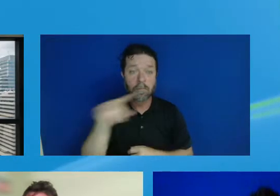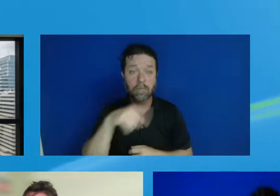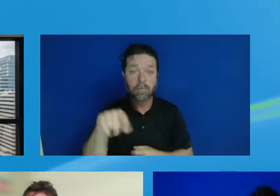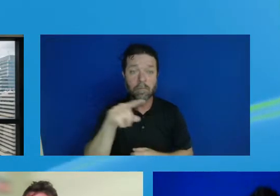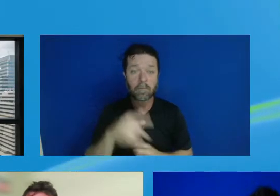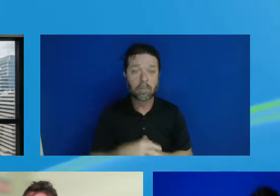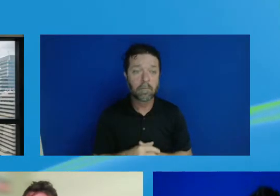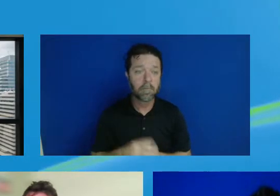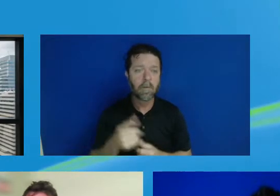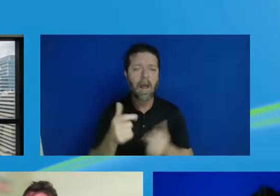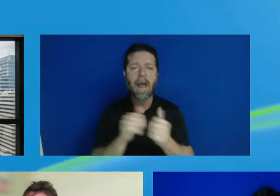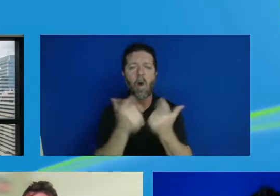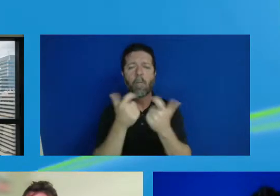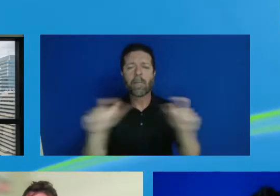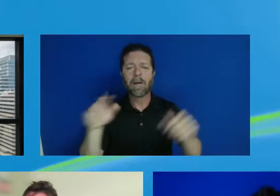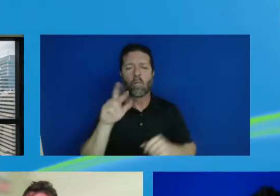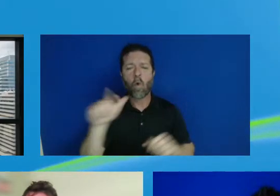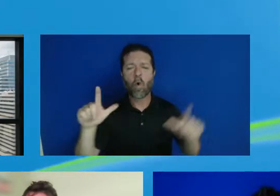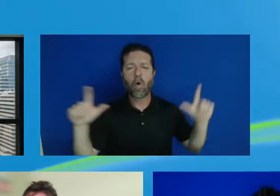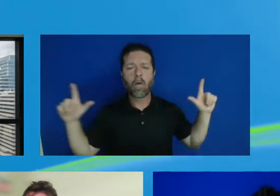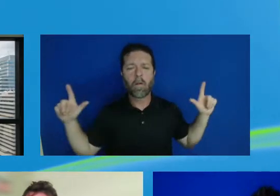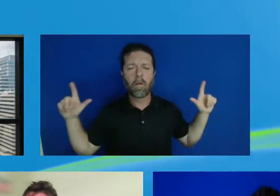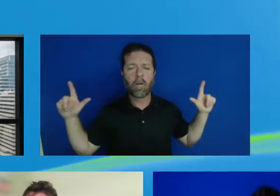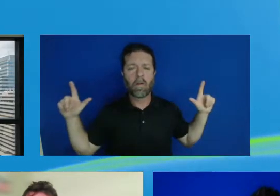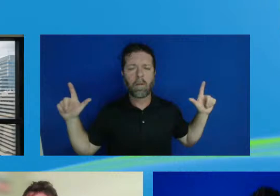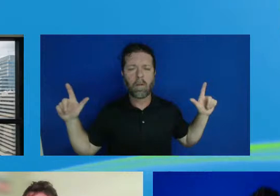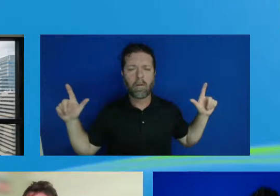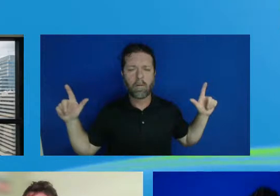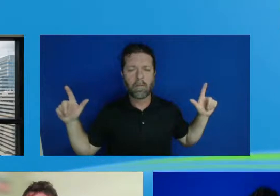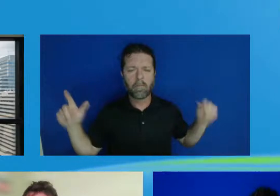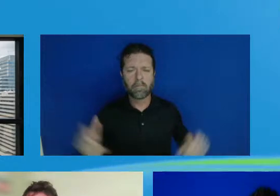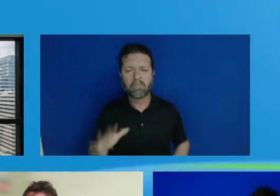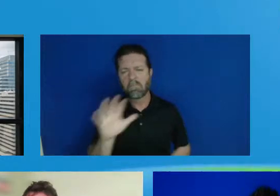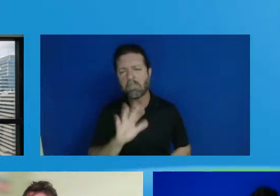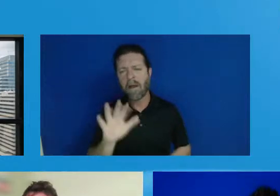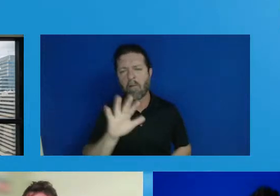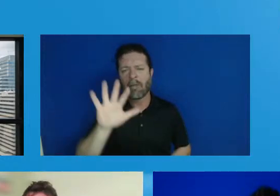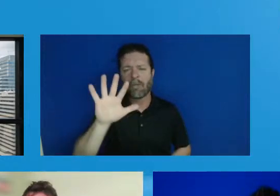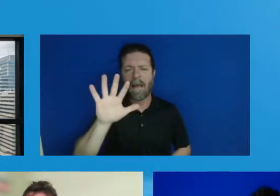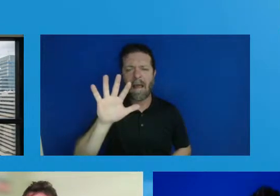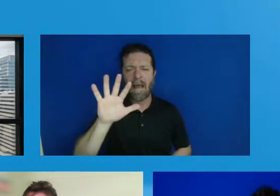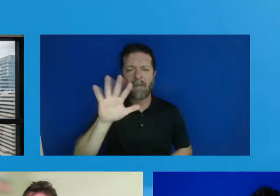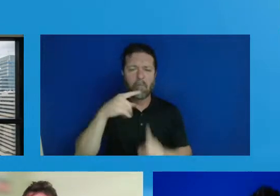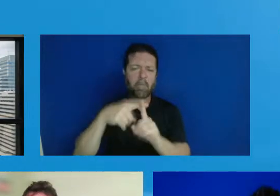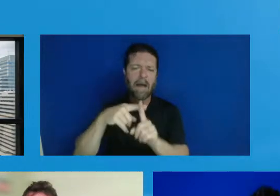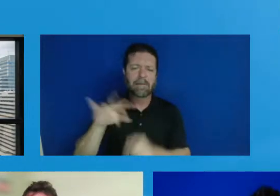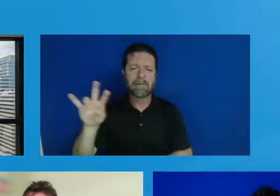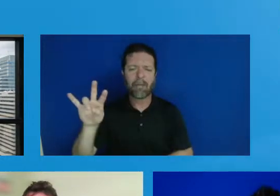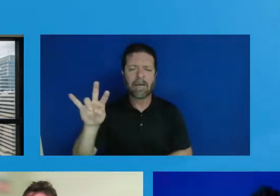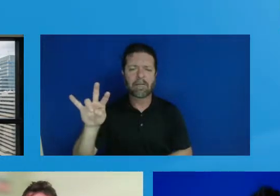backdrop? And the backdrop is about 5 by 7 feet. So it is pretty big.